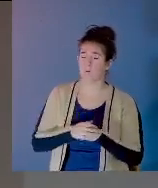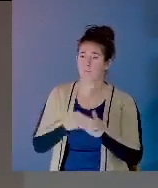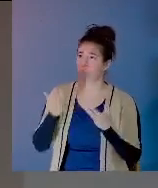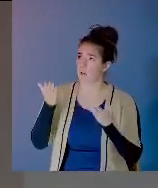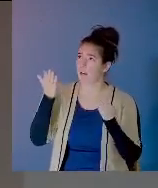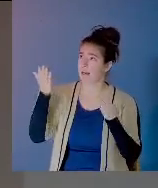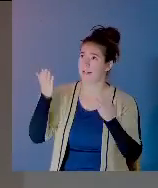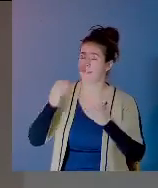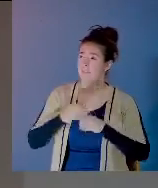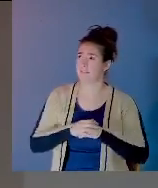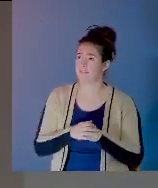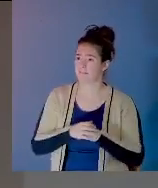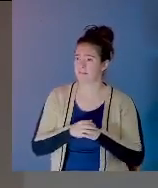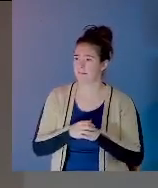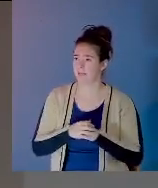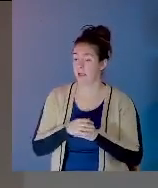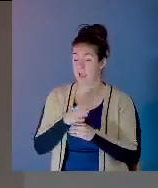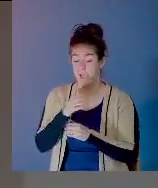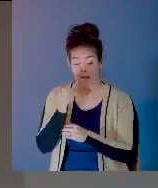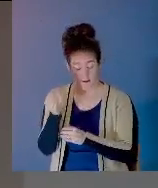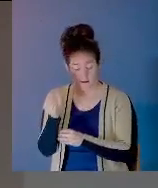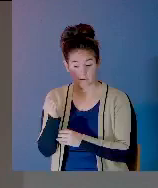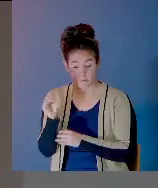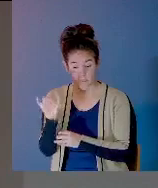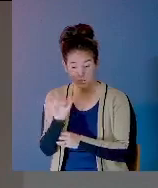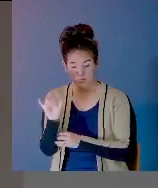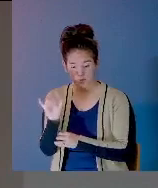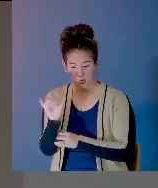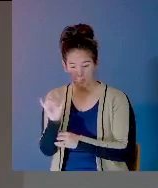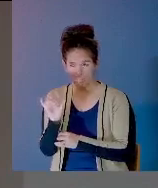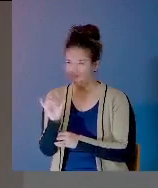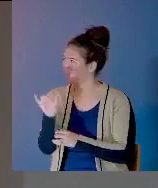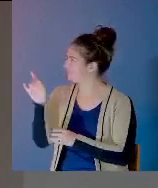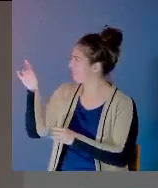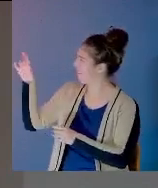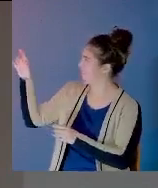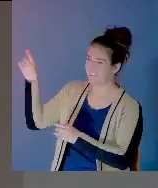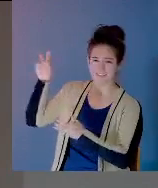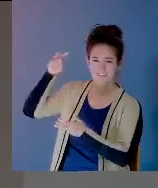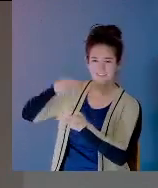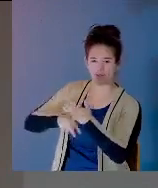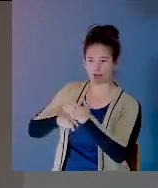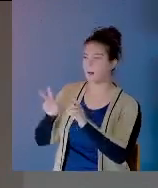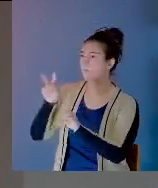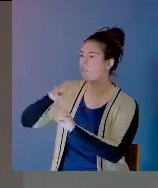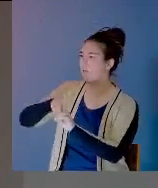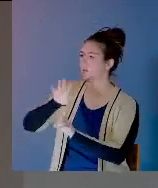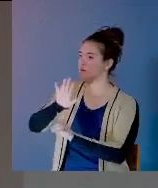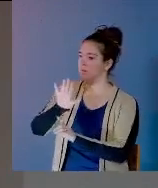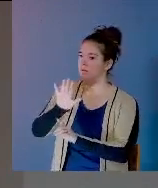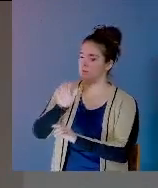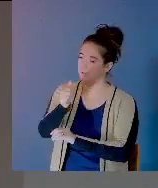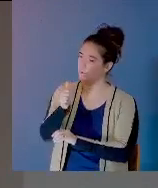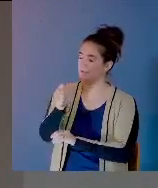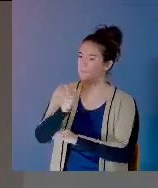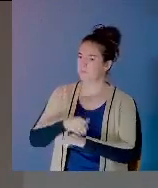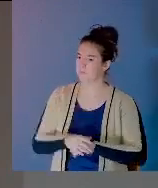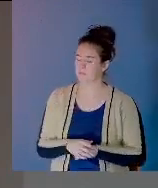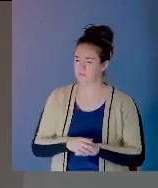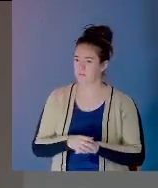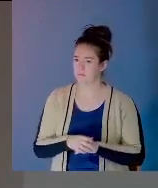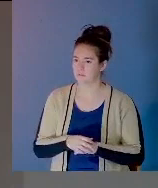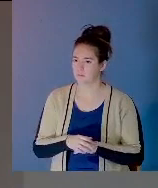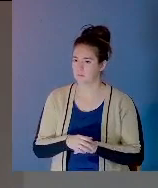to apply verse number 22. And